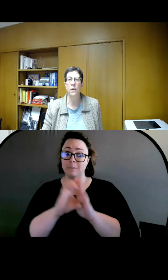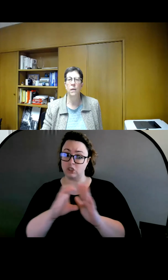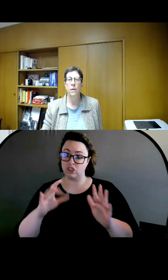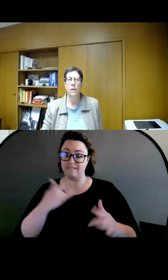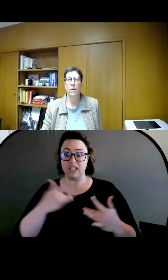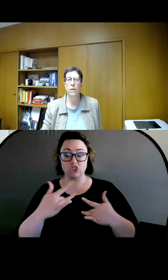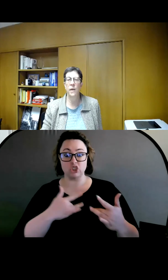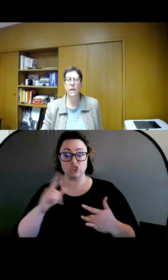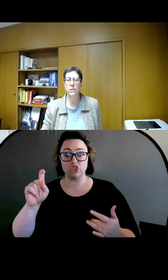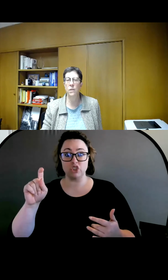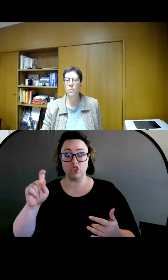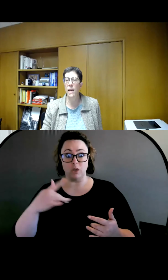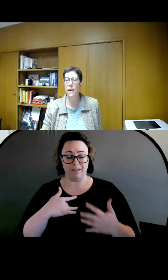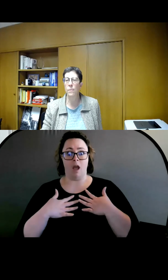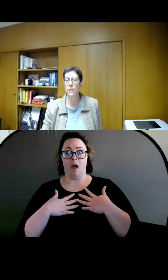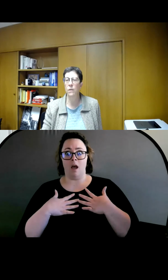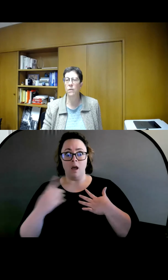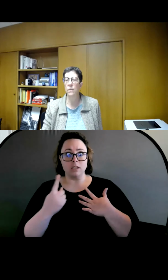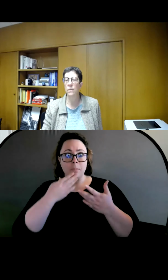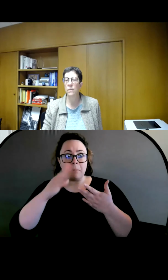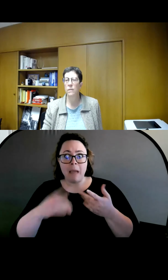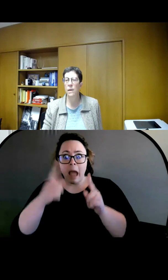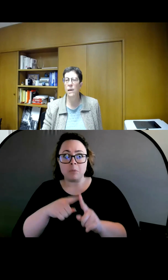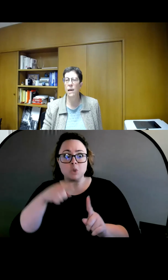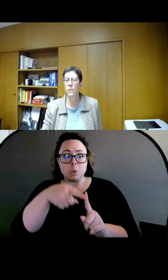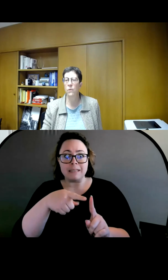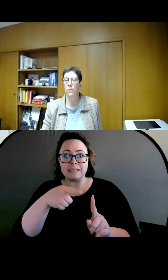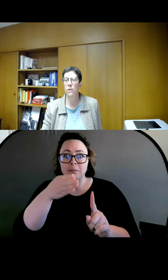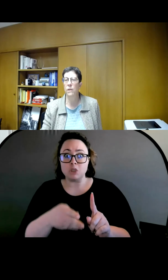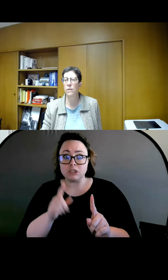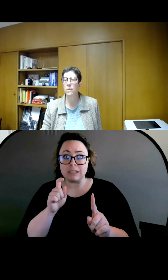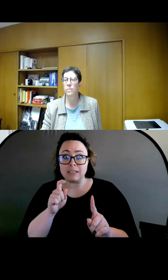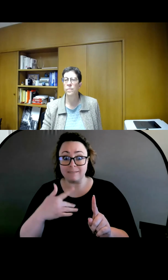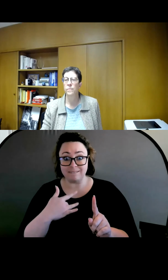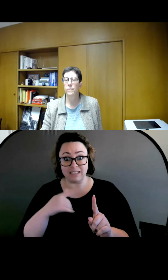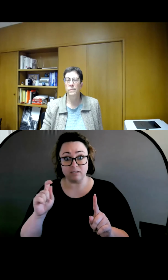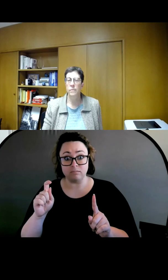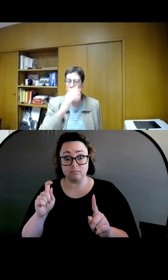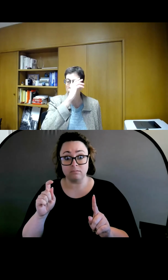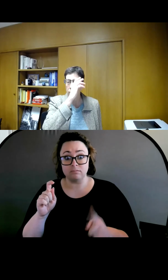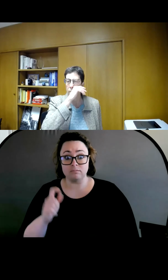think, oh my gosh, something bad happened or occurred here?